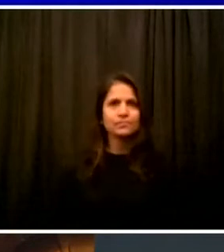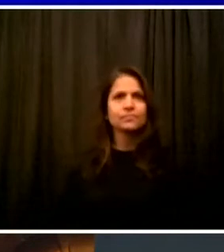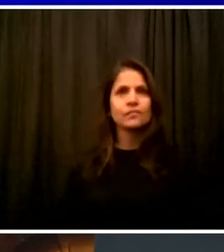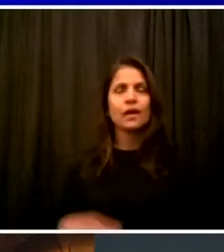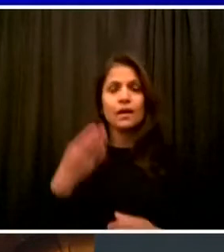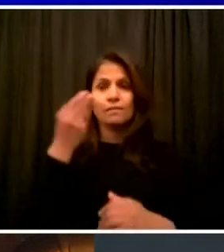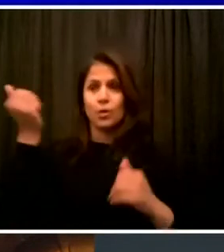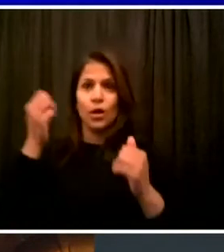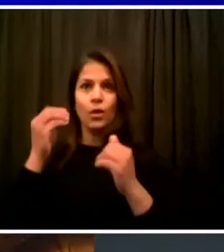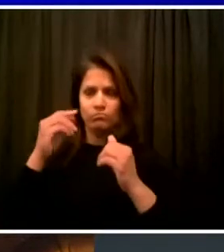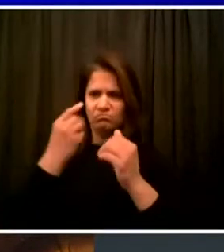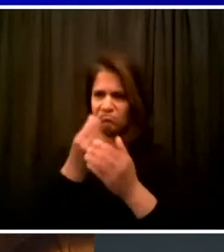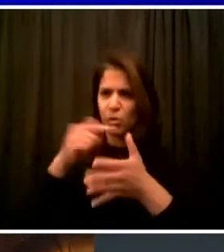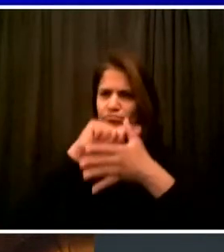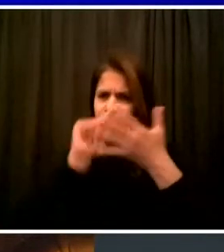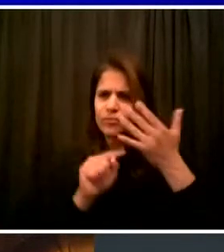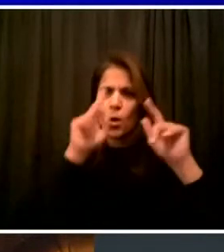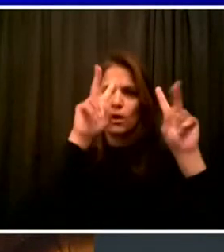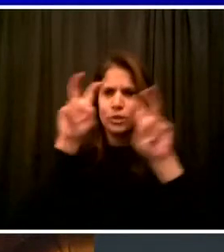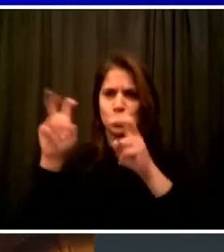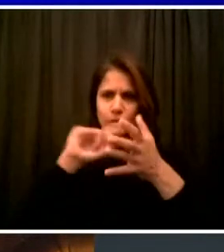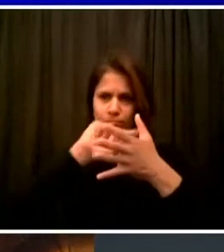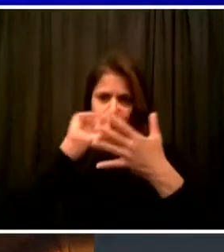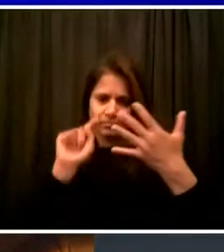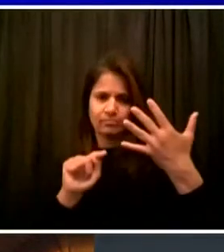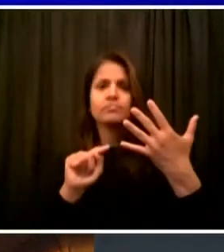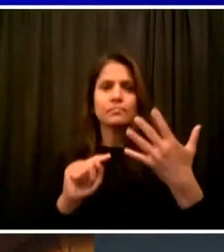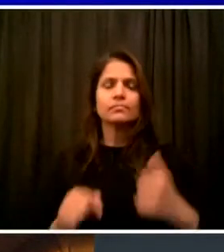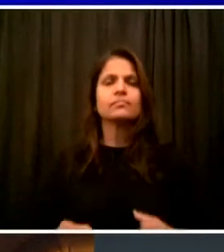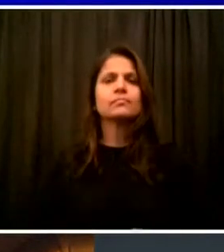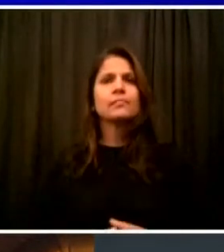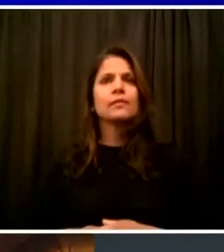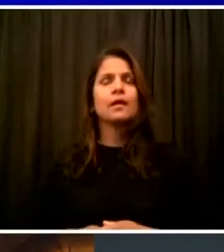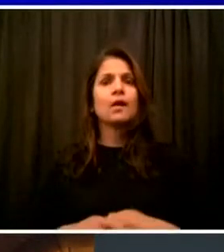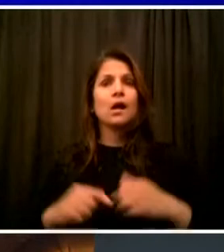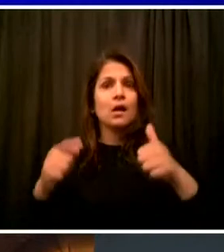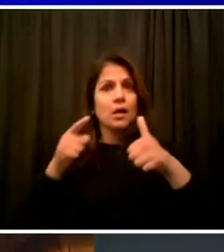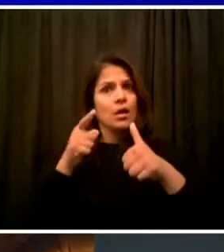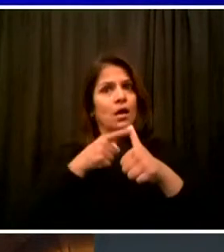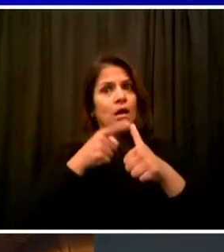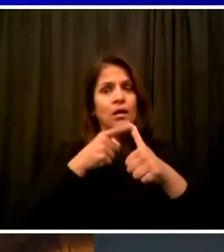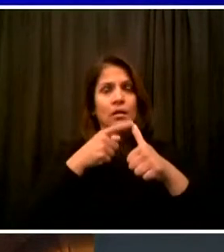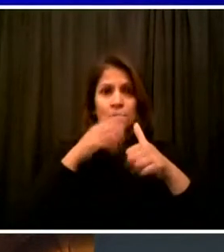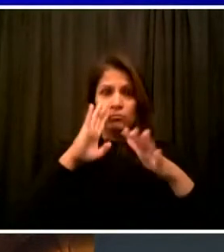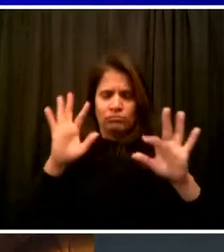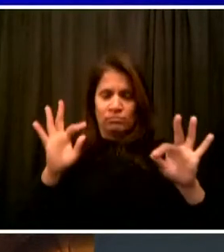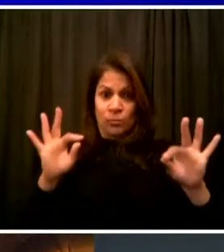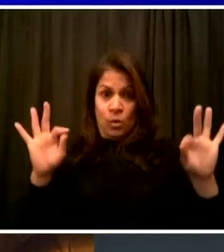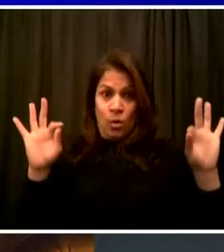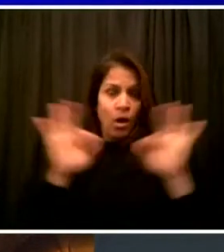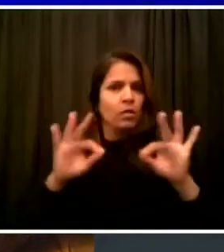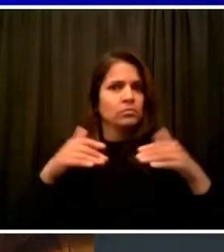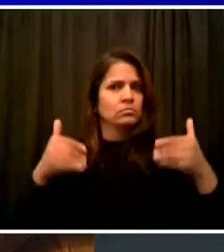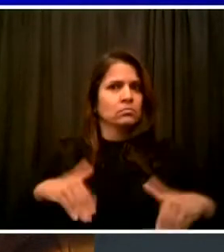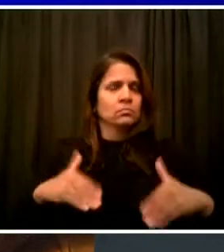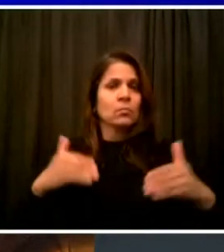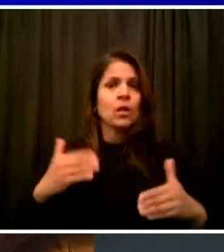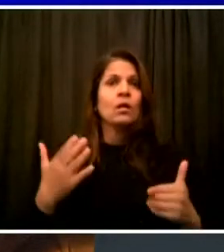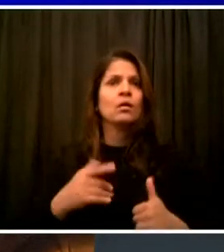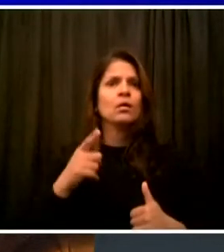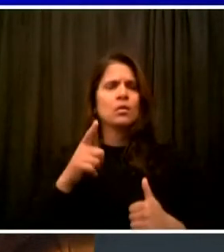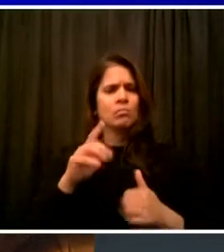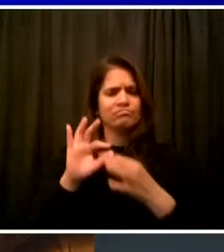One of the things that matters always, and I said, talking about police and community, we got to listen all the time. I make it a point to listen all the time to people who